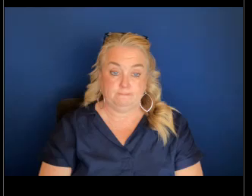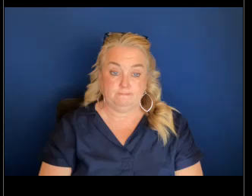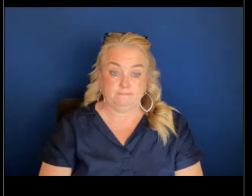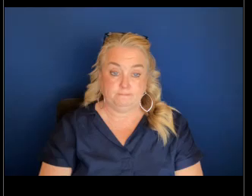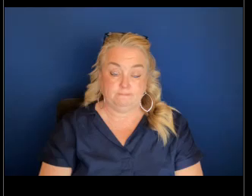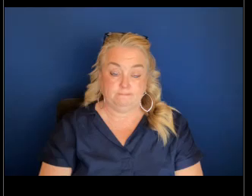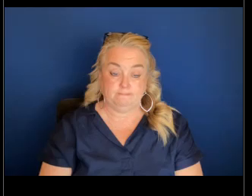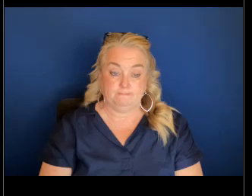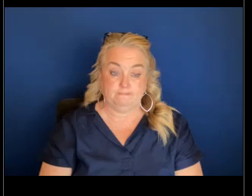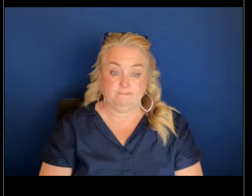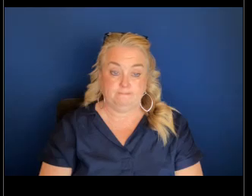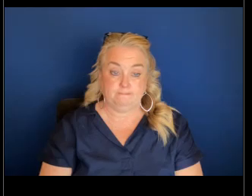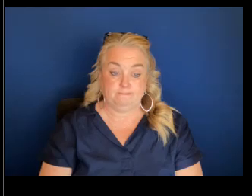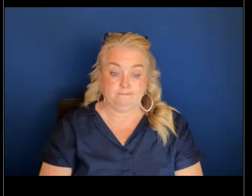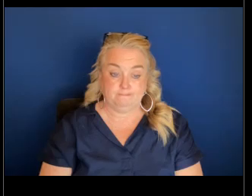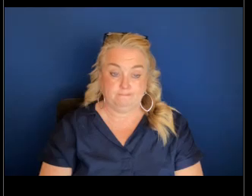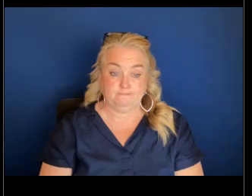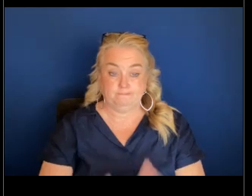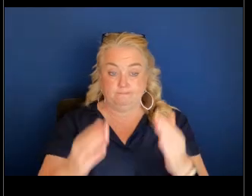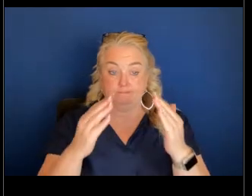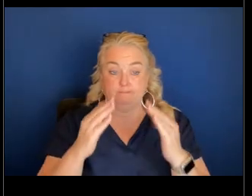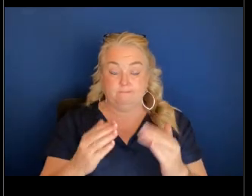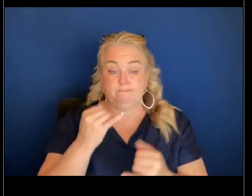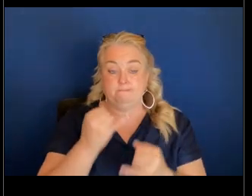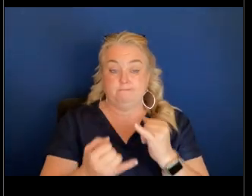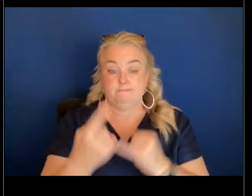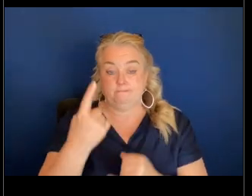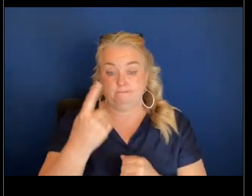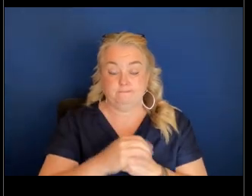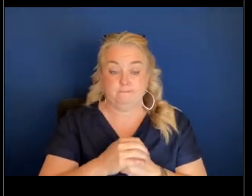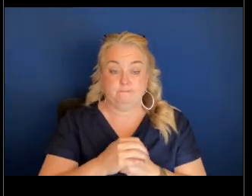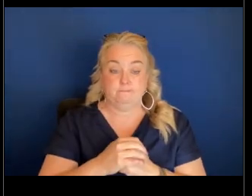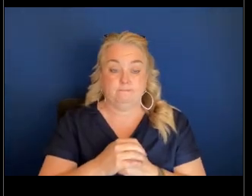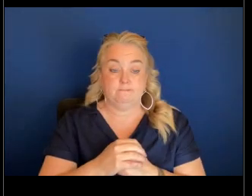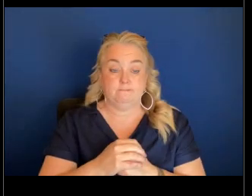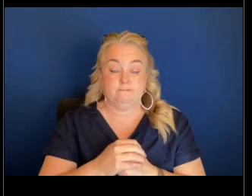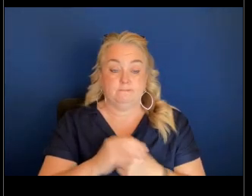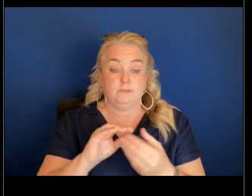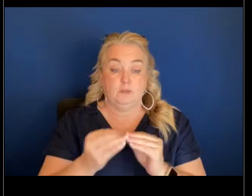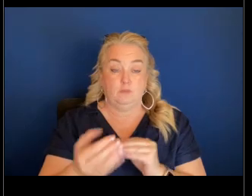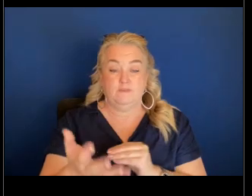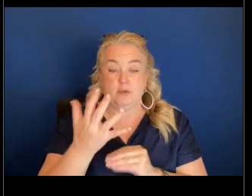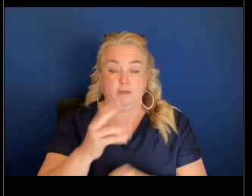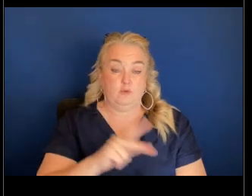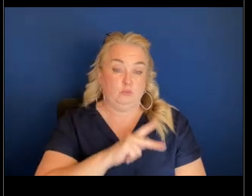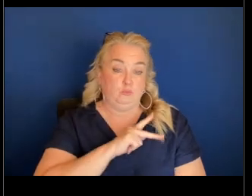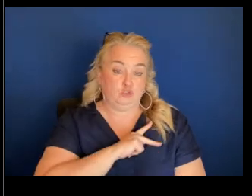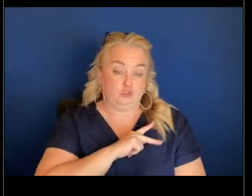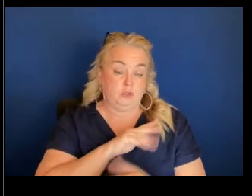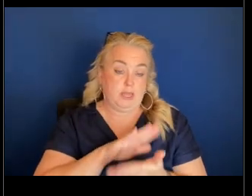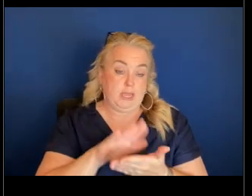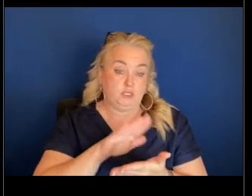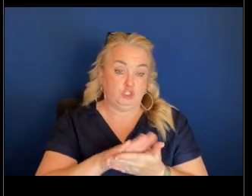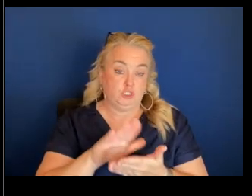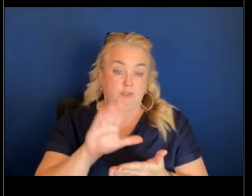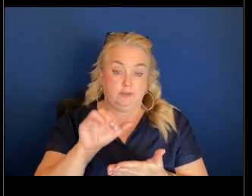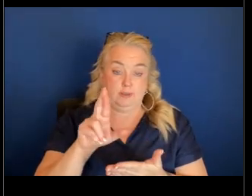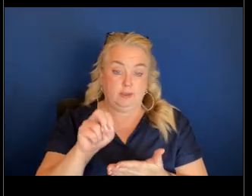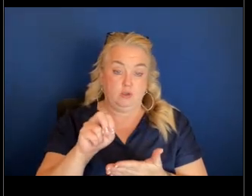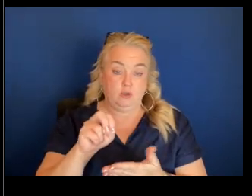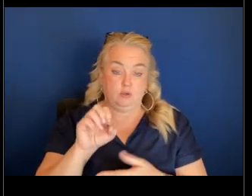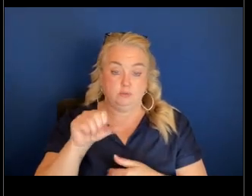And with that, brings us to our final topic, topic 5, personal hygiene and care